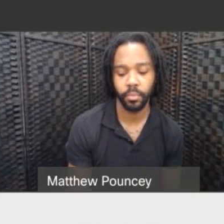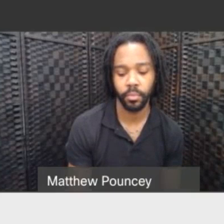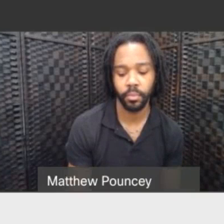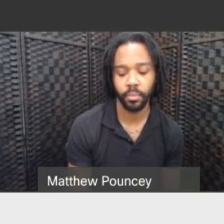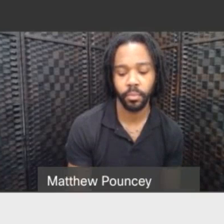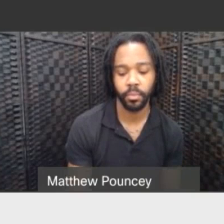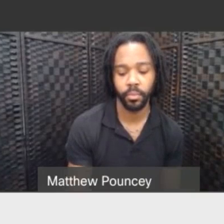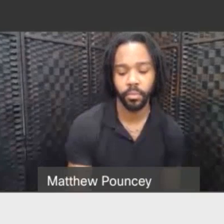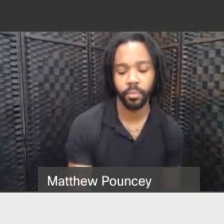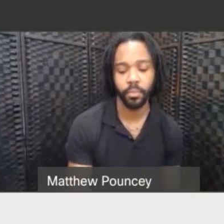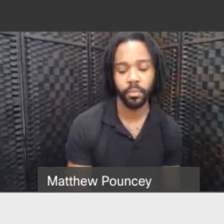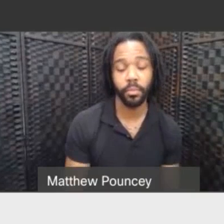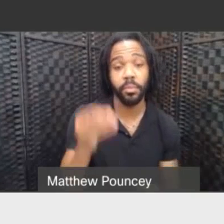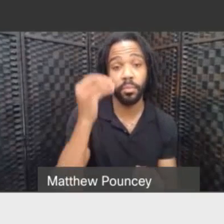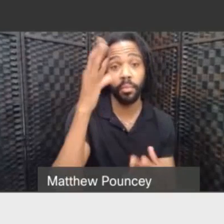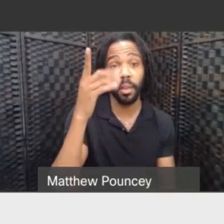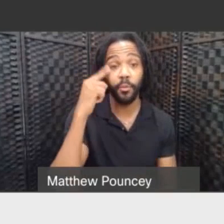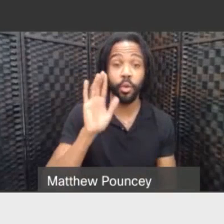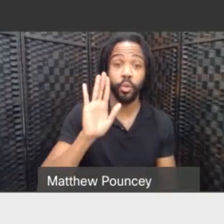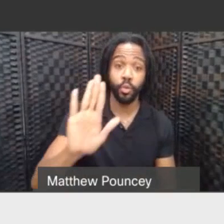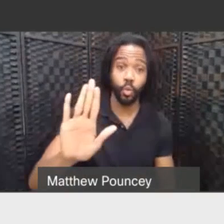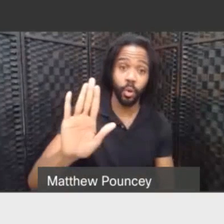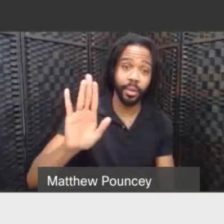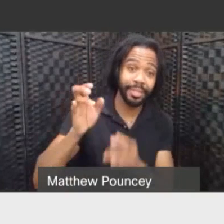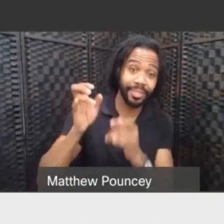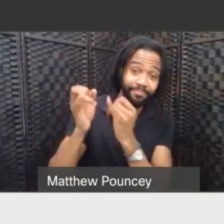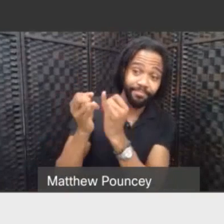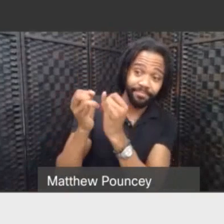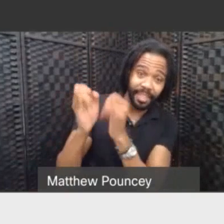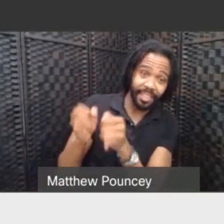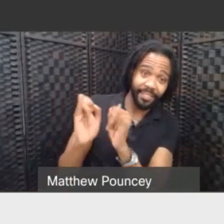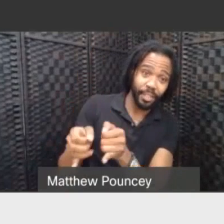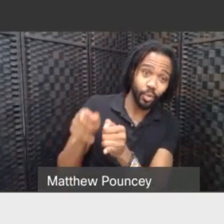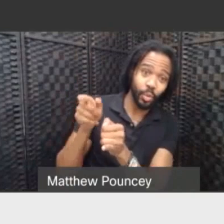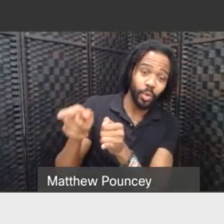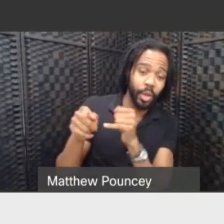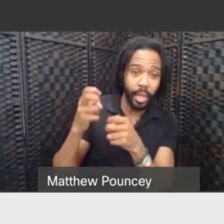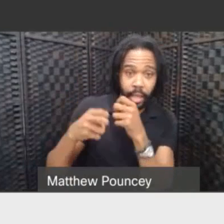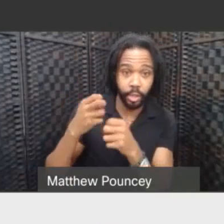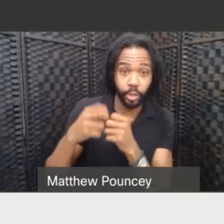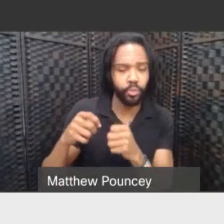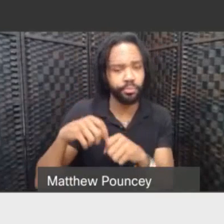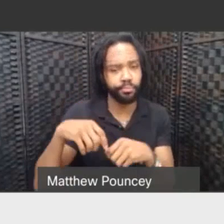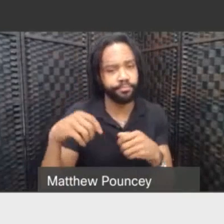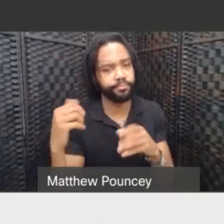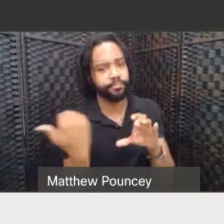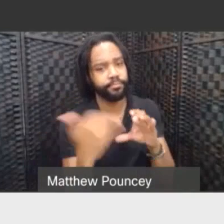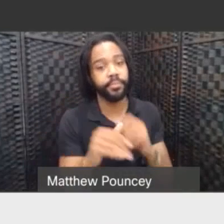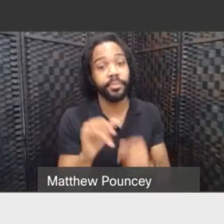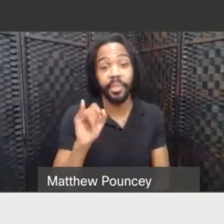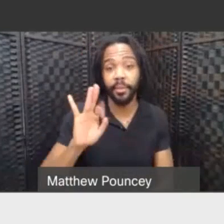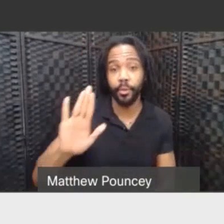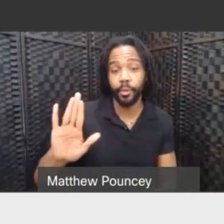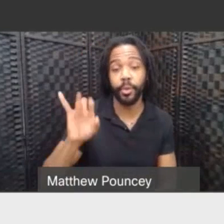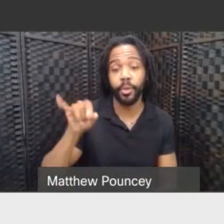So for individual issues, you should escalate them if your QRS isn't is if their response